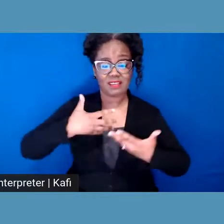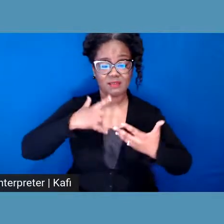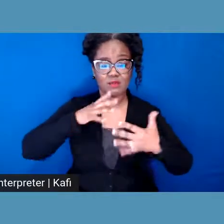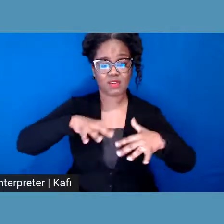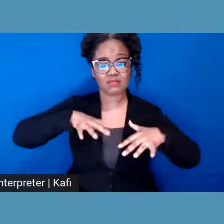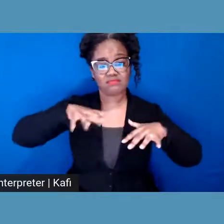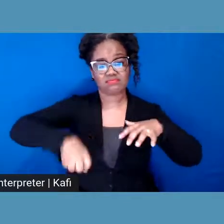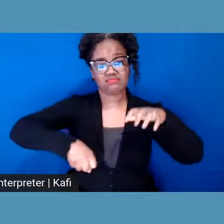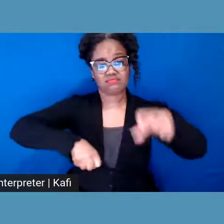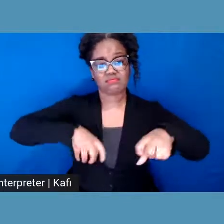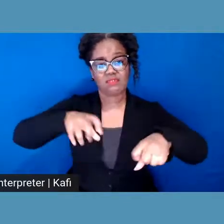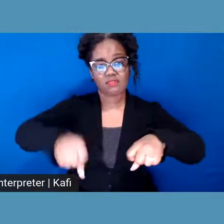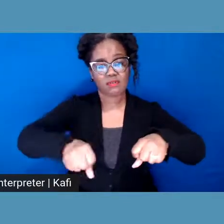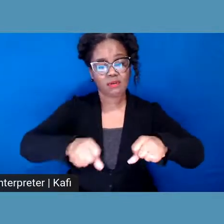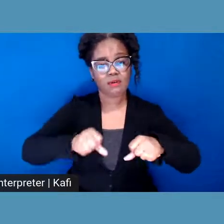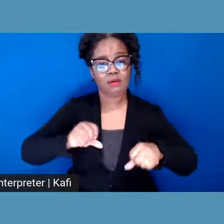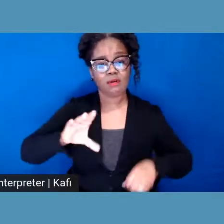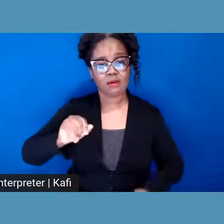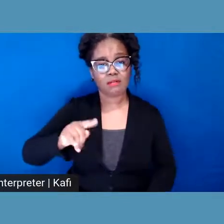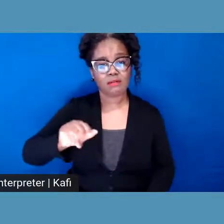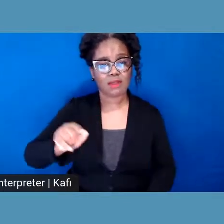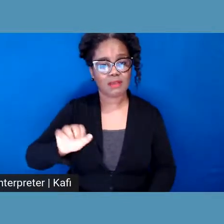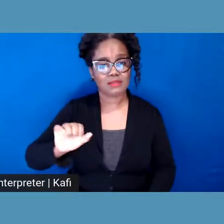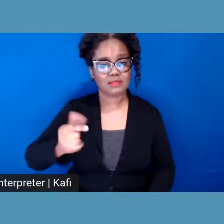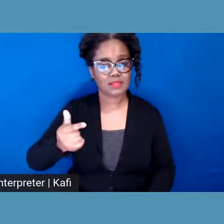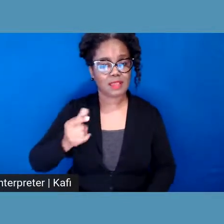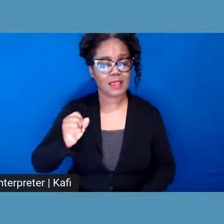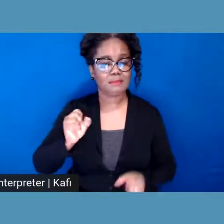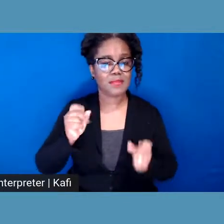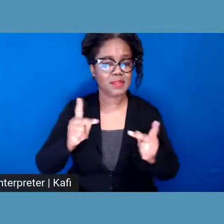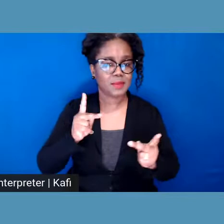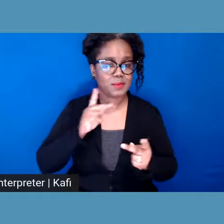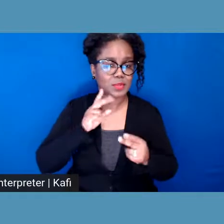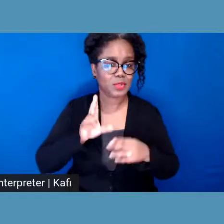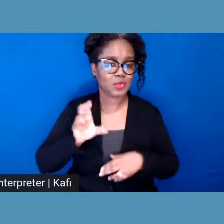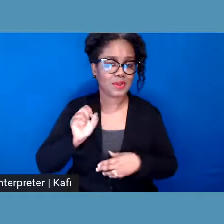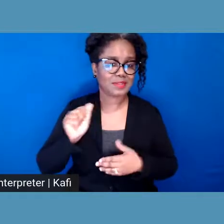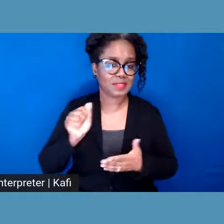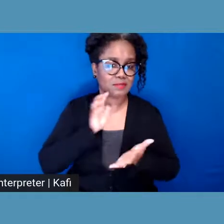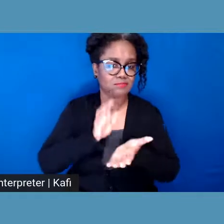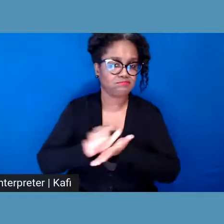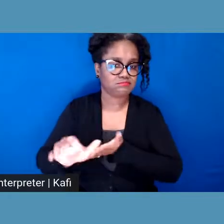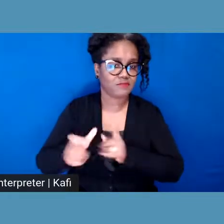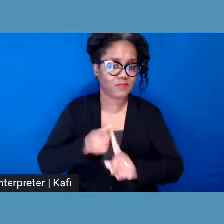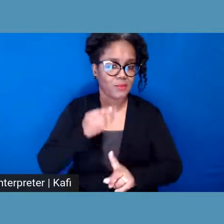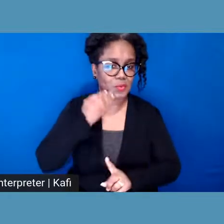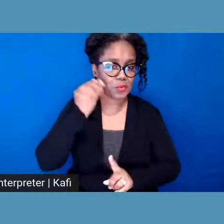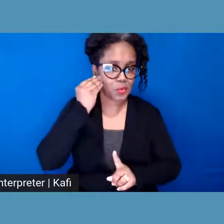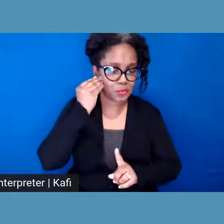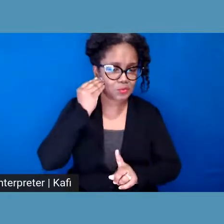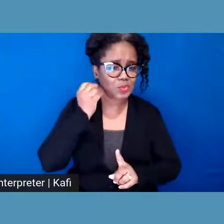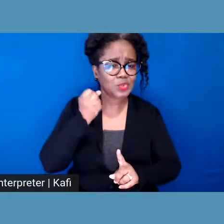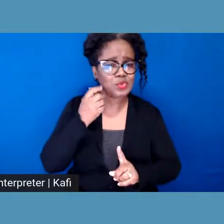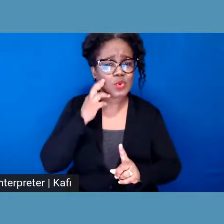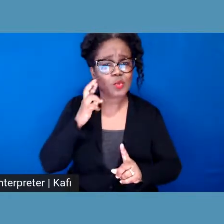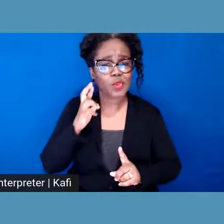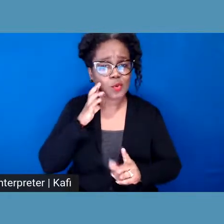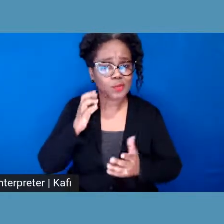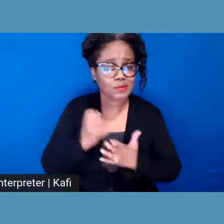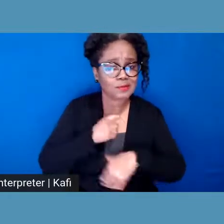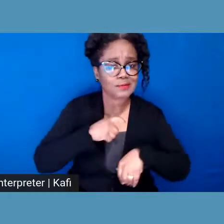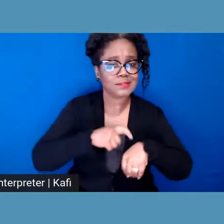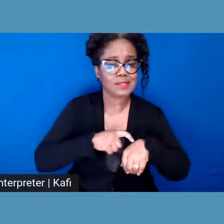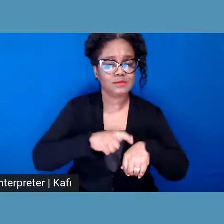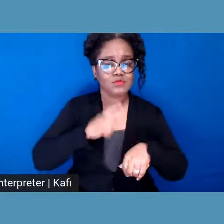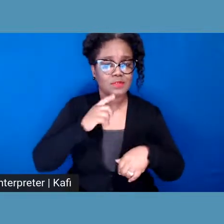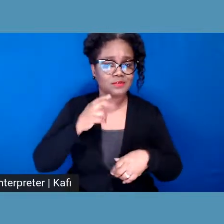erasures of many Native peoples throughout the United States and beyond. We ask you to reflect on the place where you reside and work, and